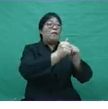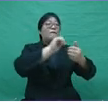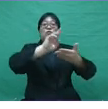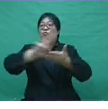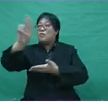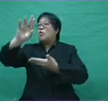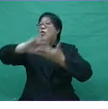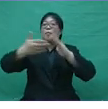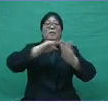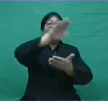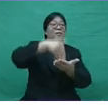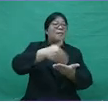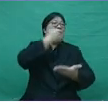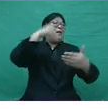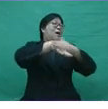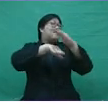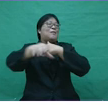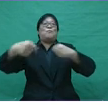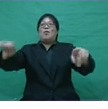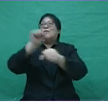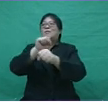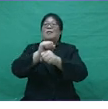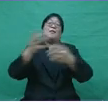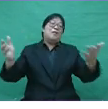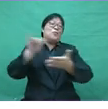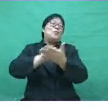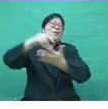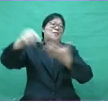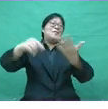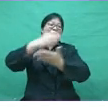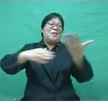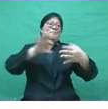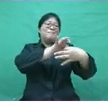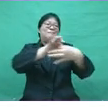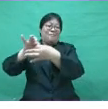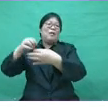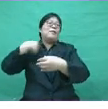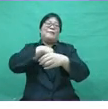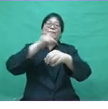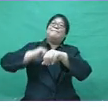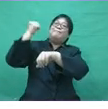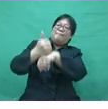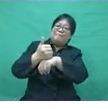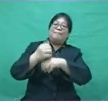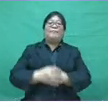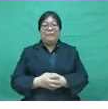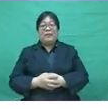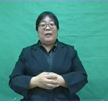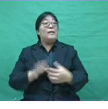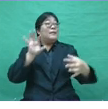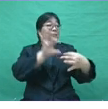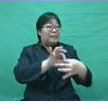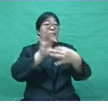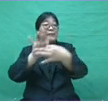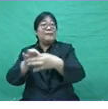better access to job opportunities are among some of the collaboration we established. in addition to partnerships